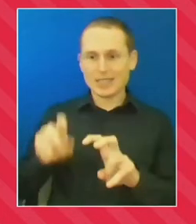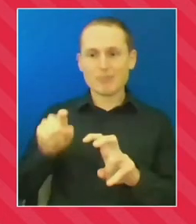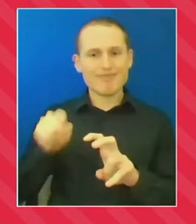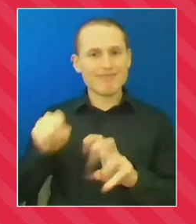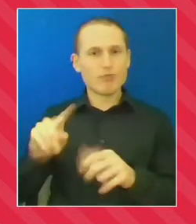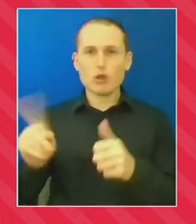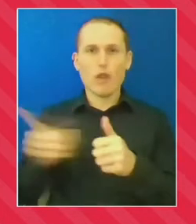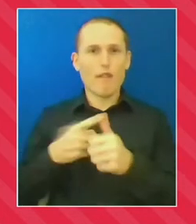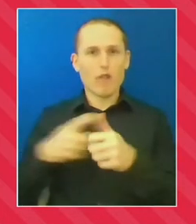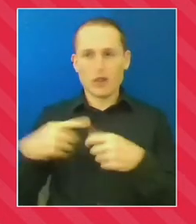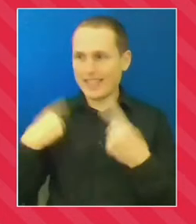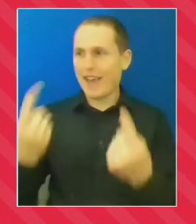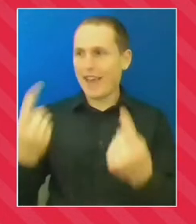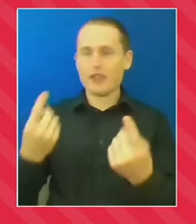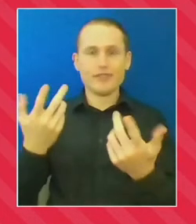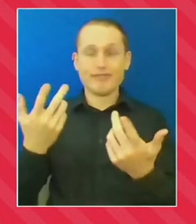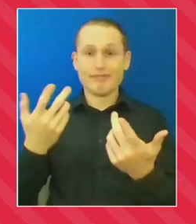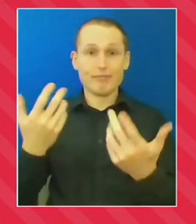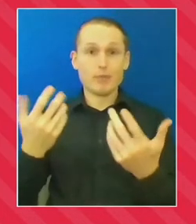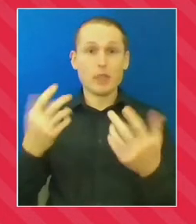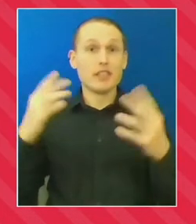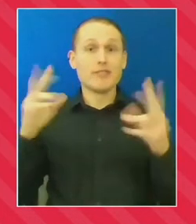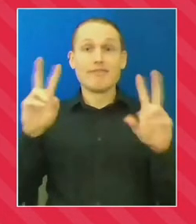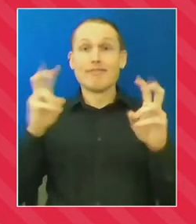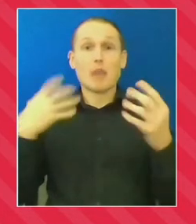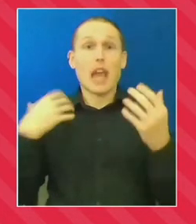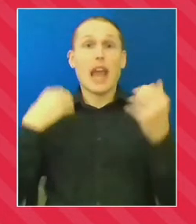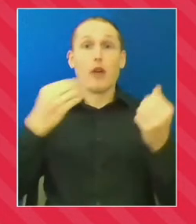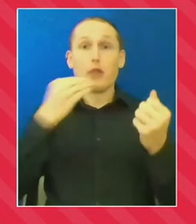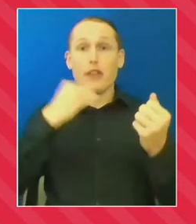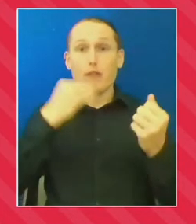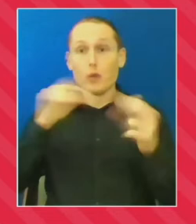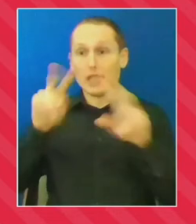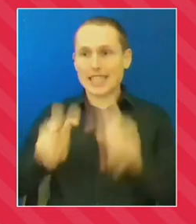healthy food assessment we've ever done.